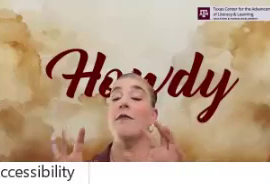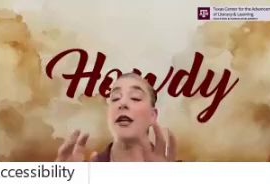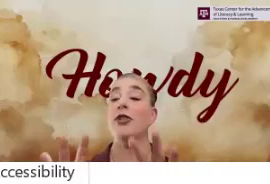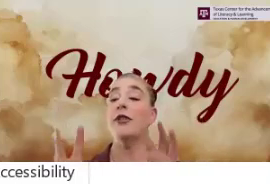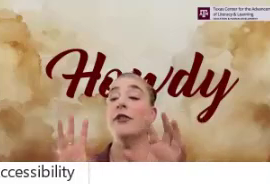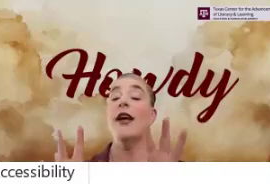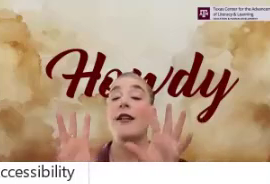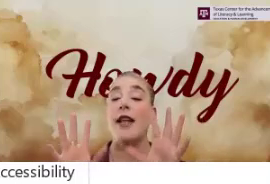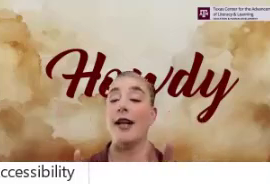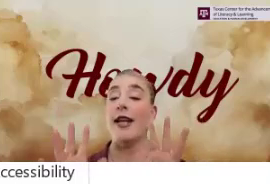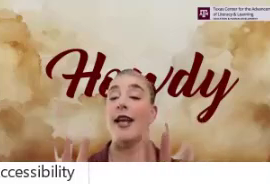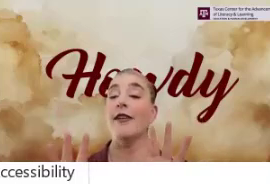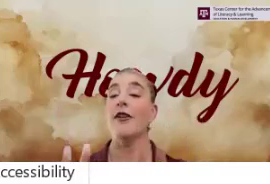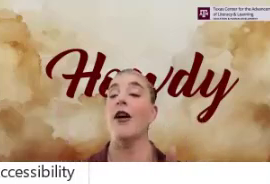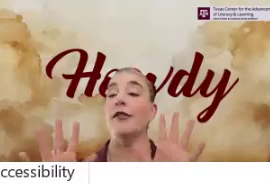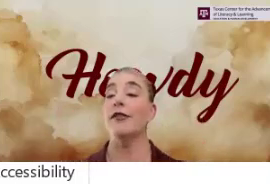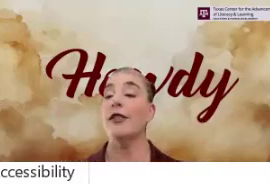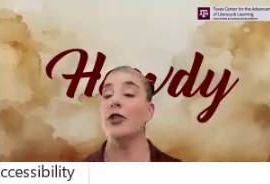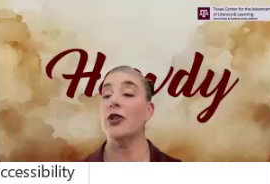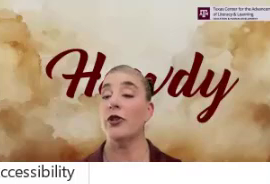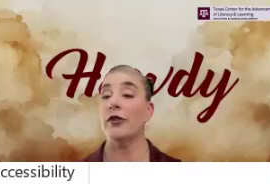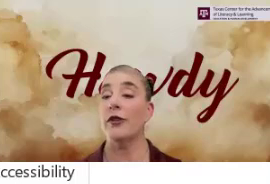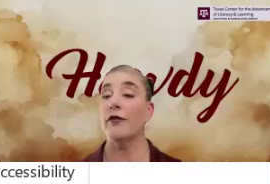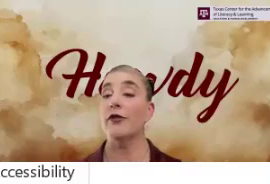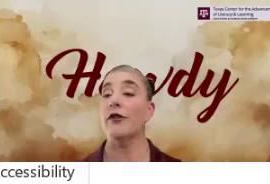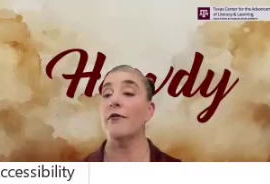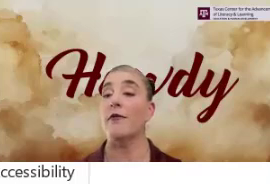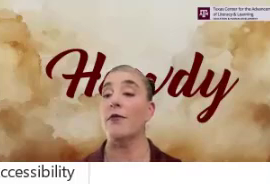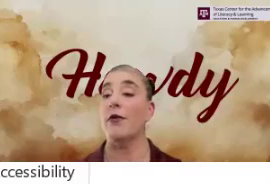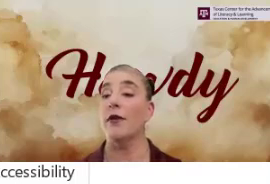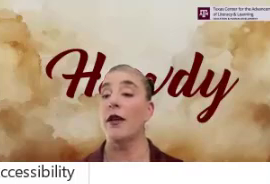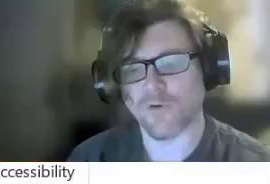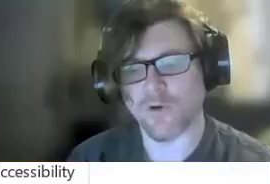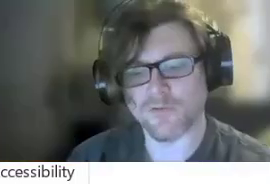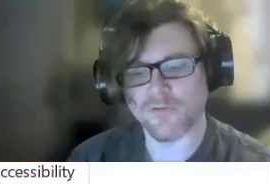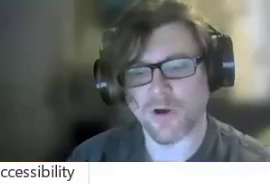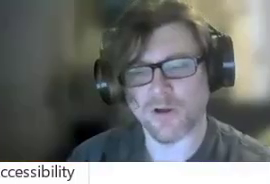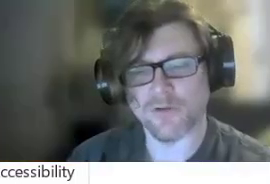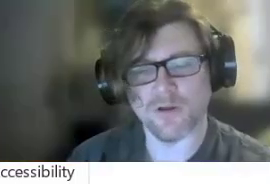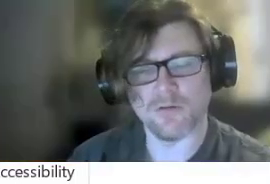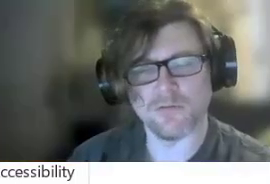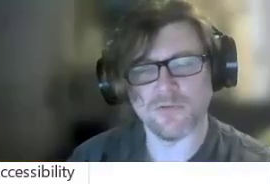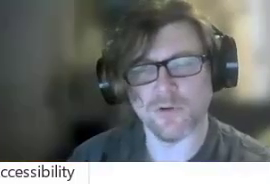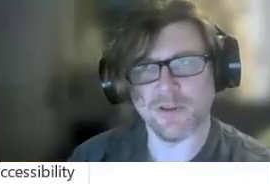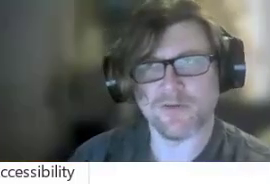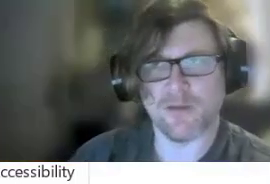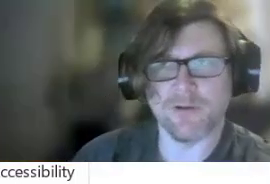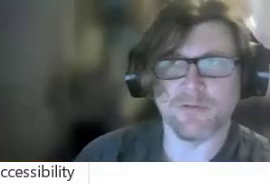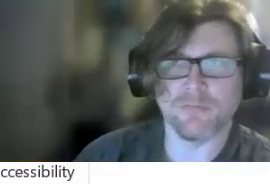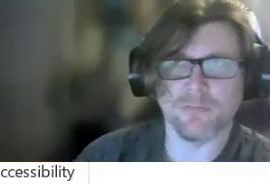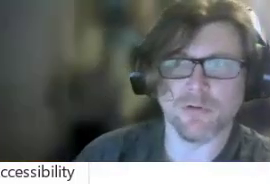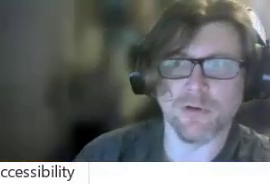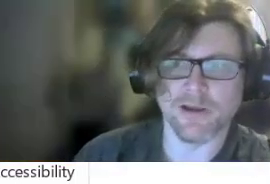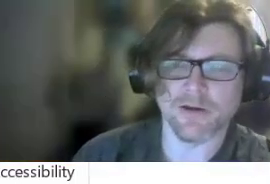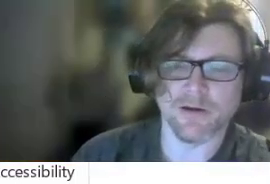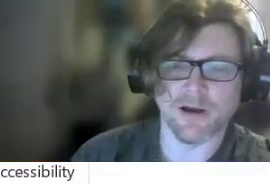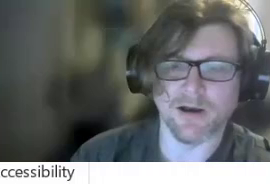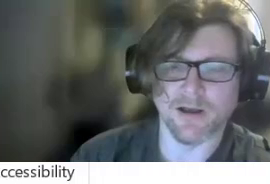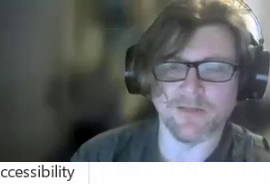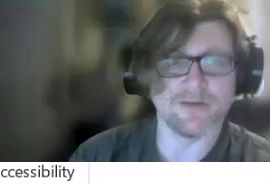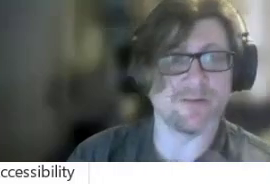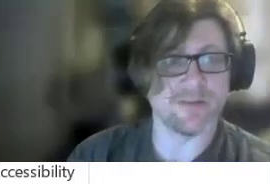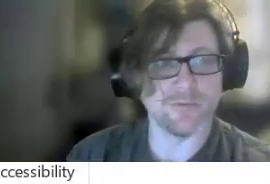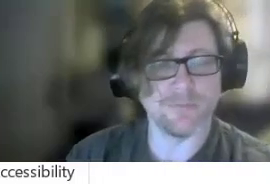or animations, that can cause seizures for some people. So on that topic, real